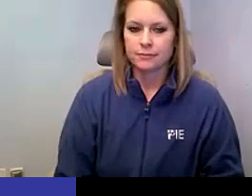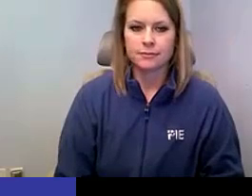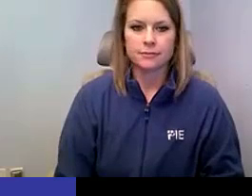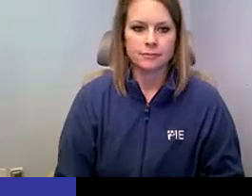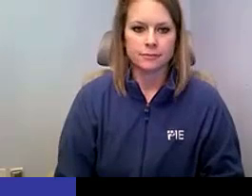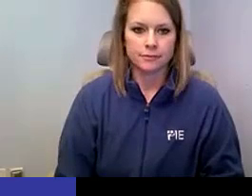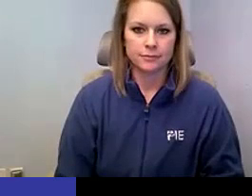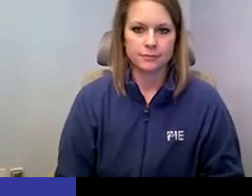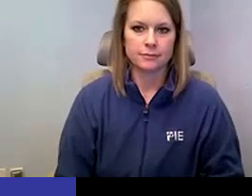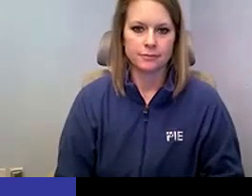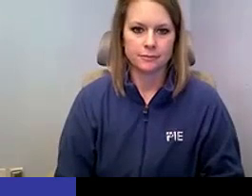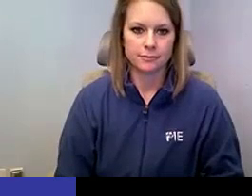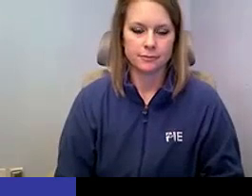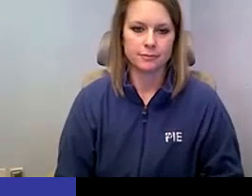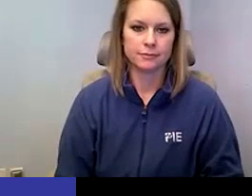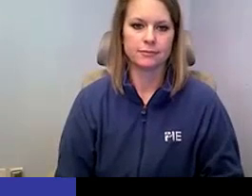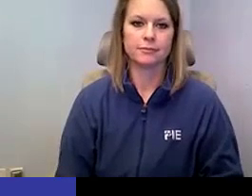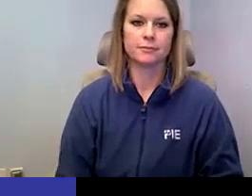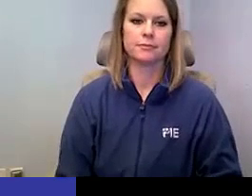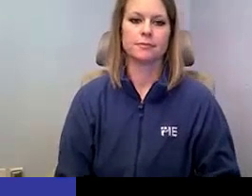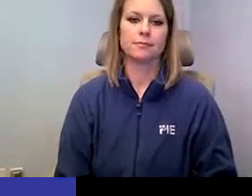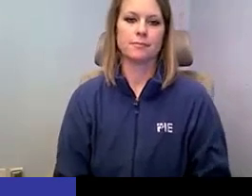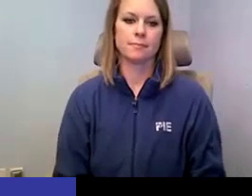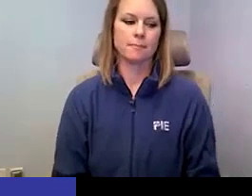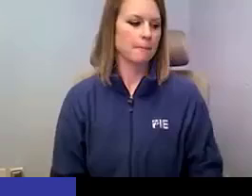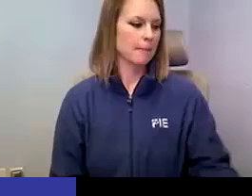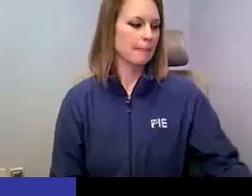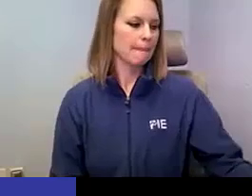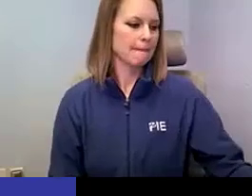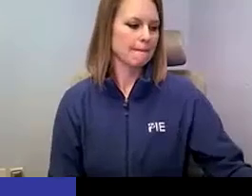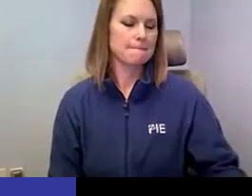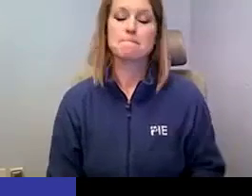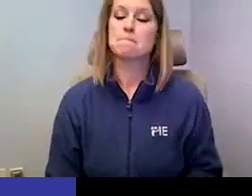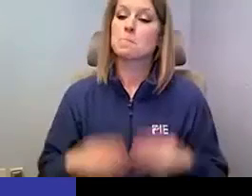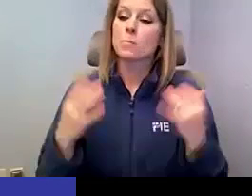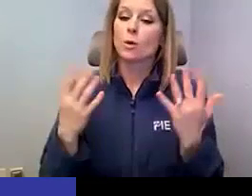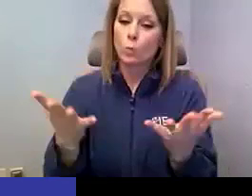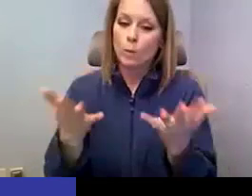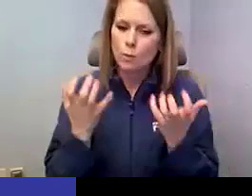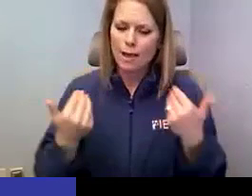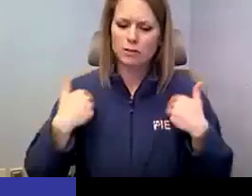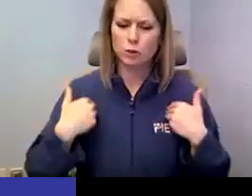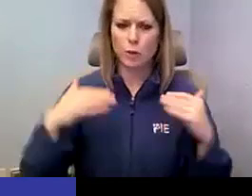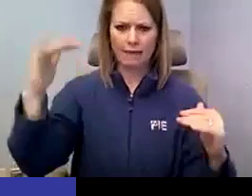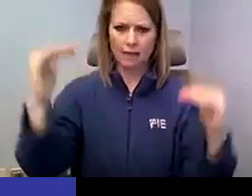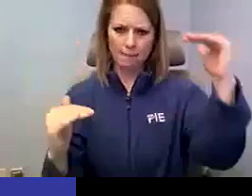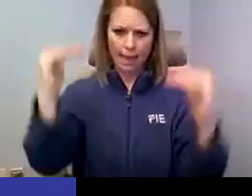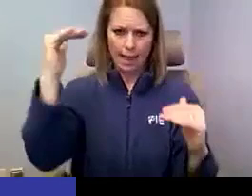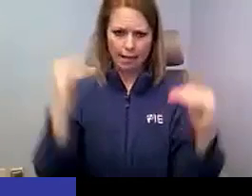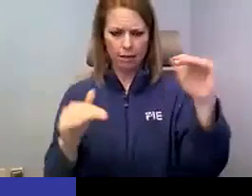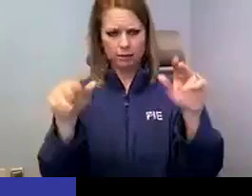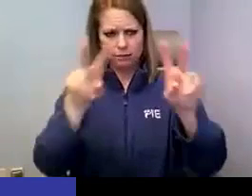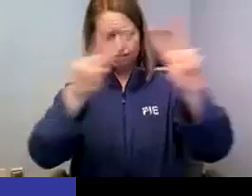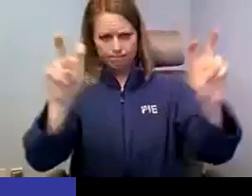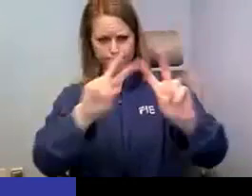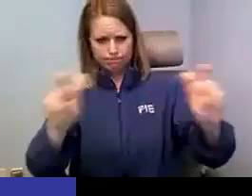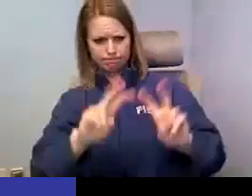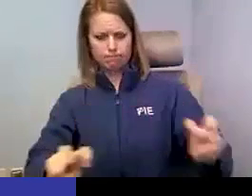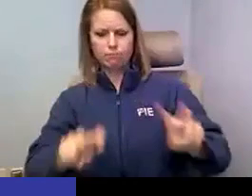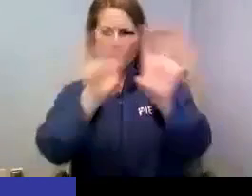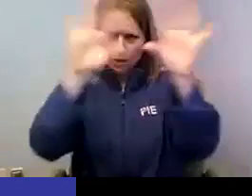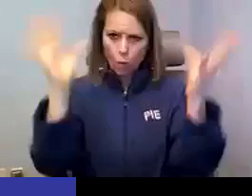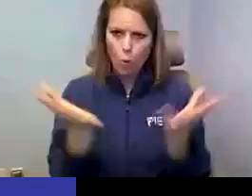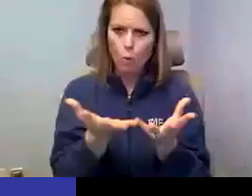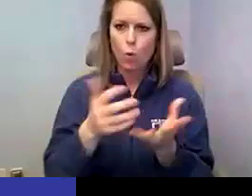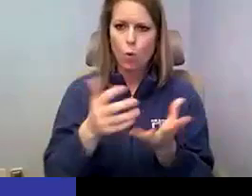We're going to work to get a balanced view of the whole child through a comprehensive special education evaluation. The